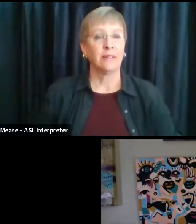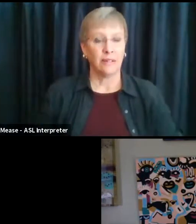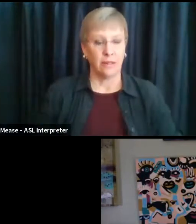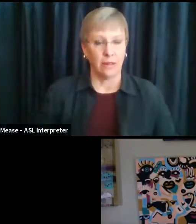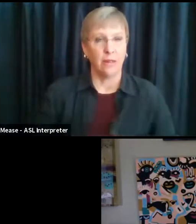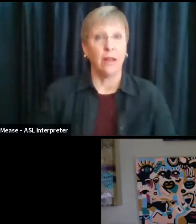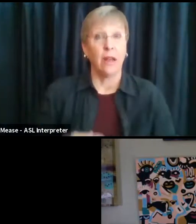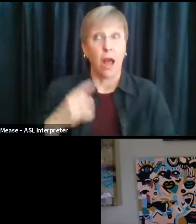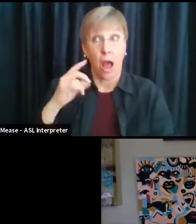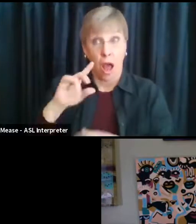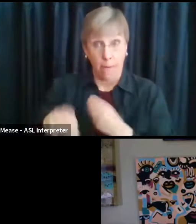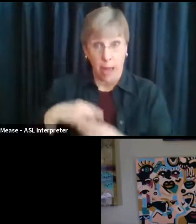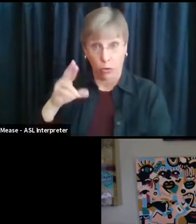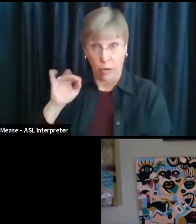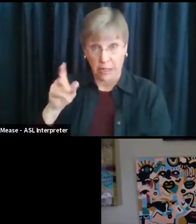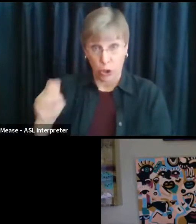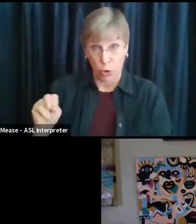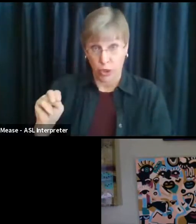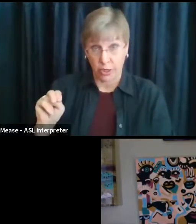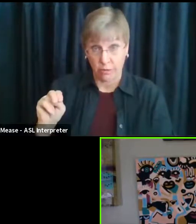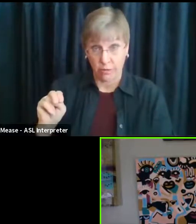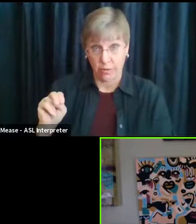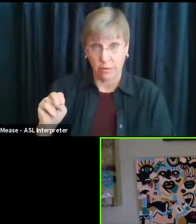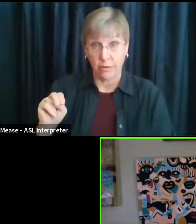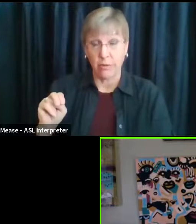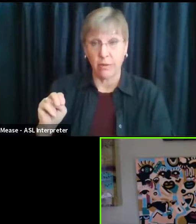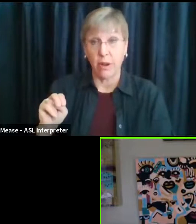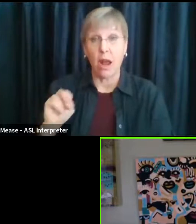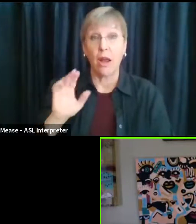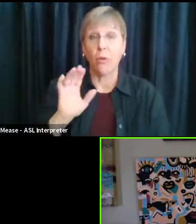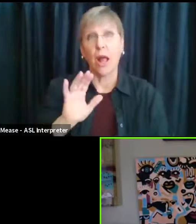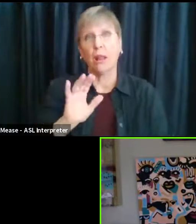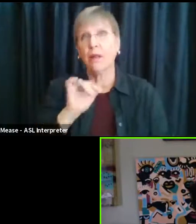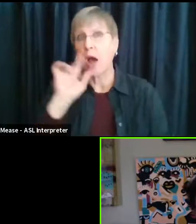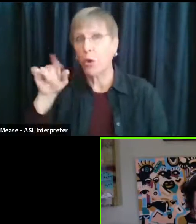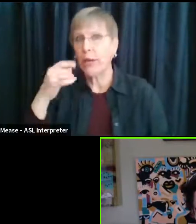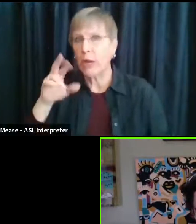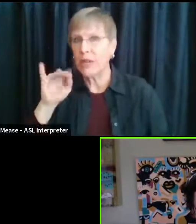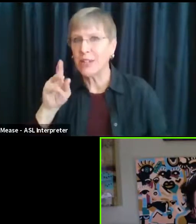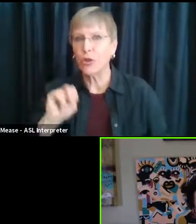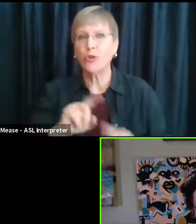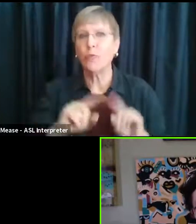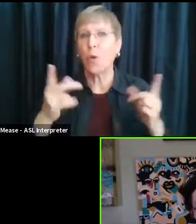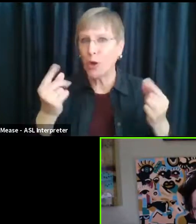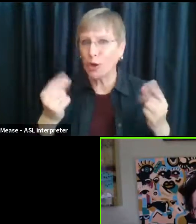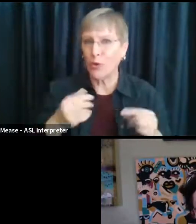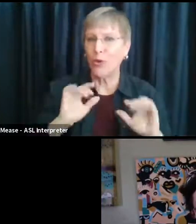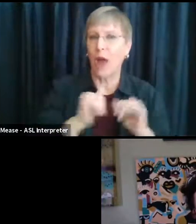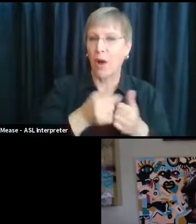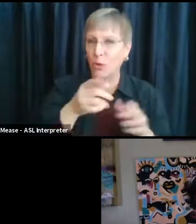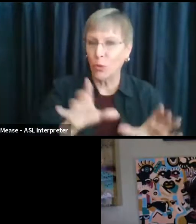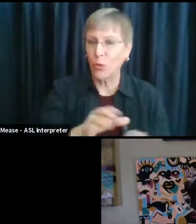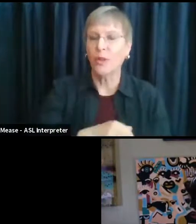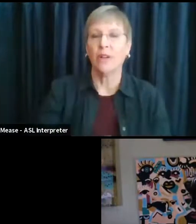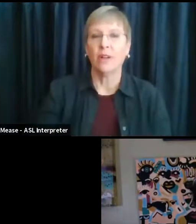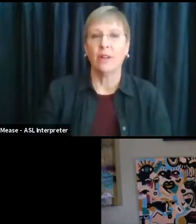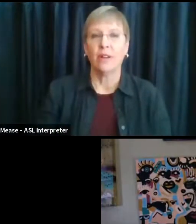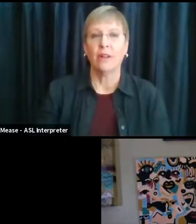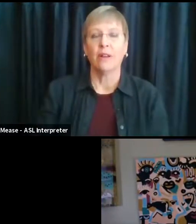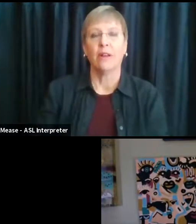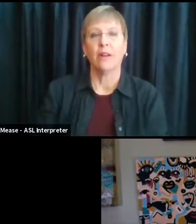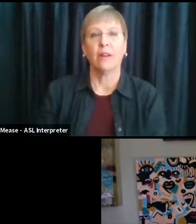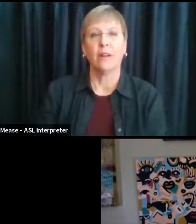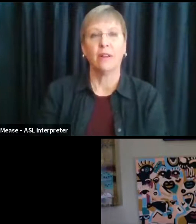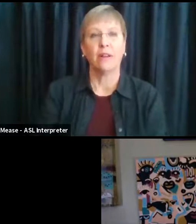About restitution? About your Or about- topic generally, not necessarily just restitution. Okay, because with